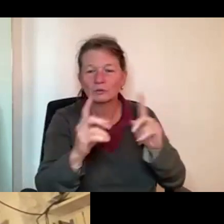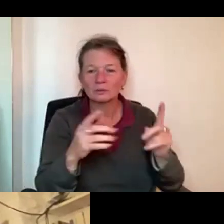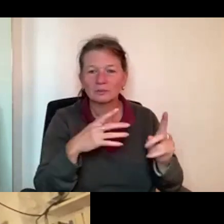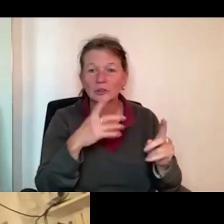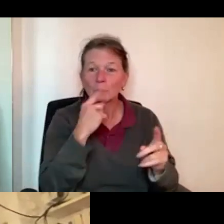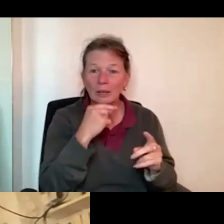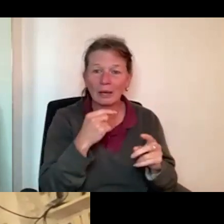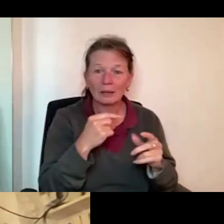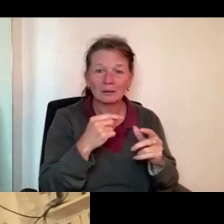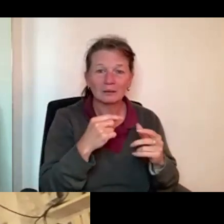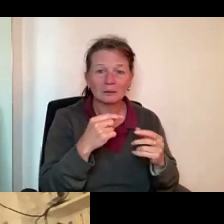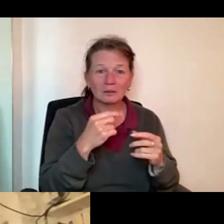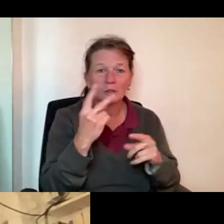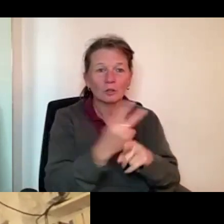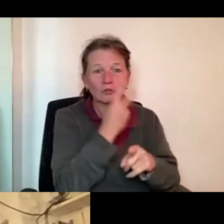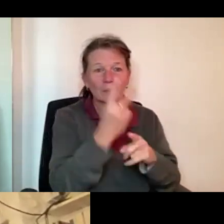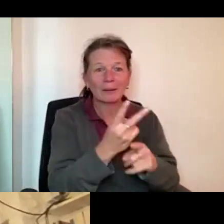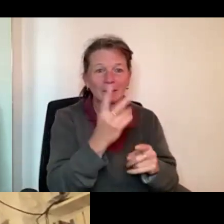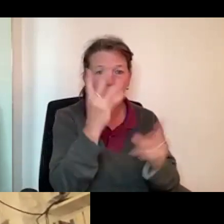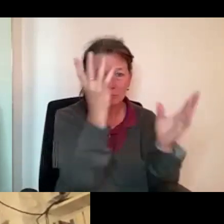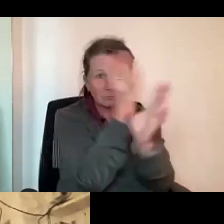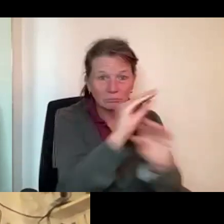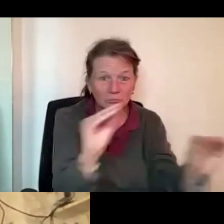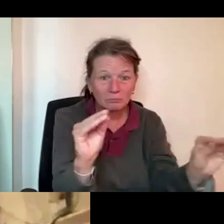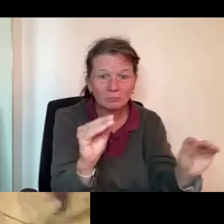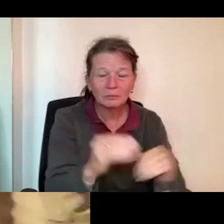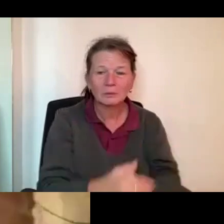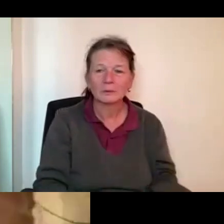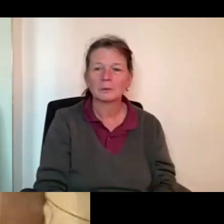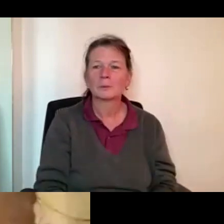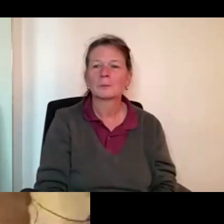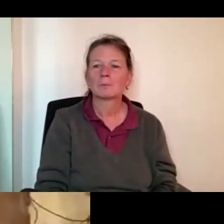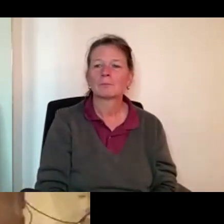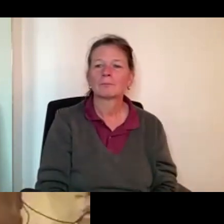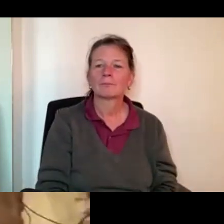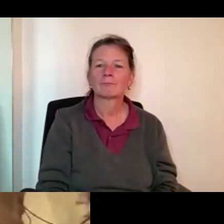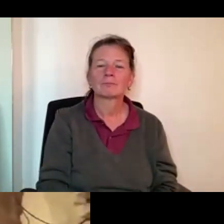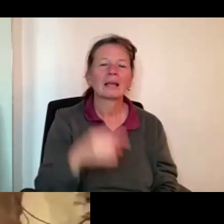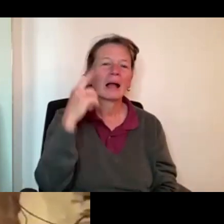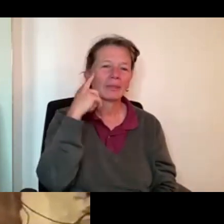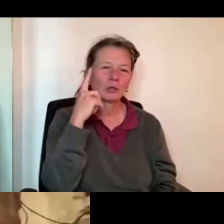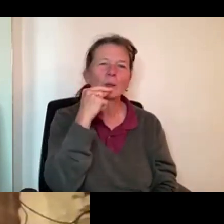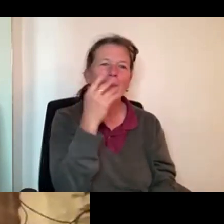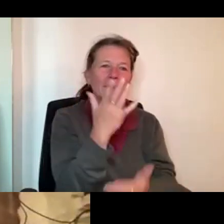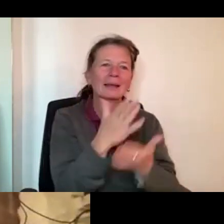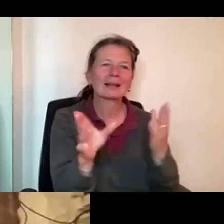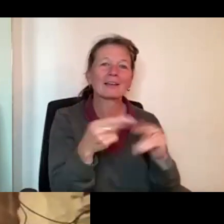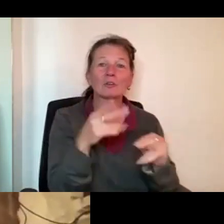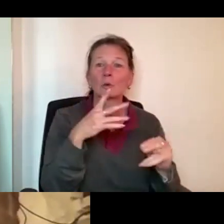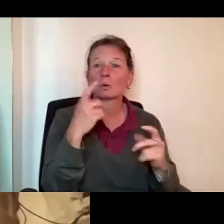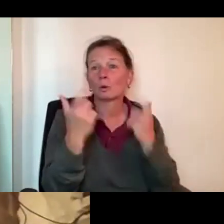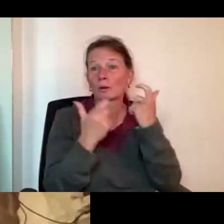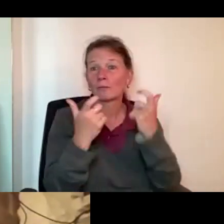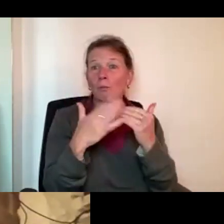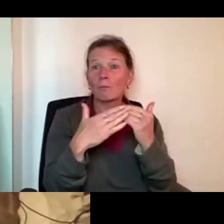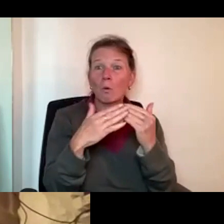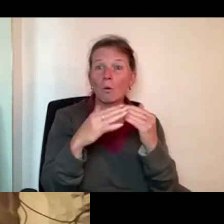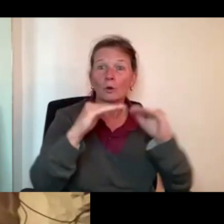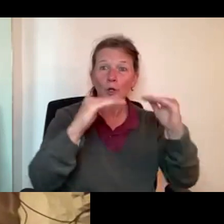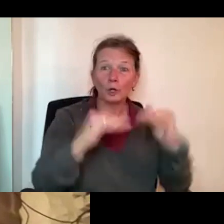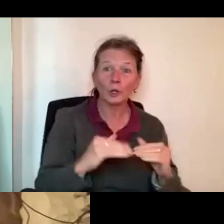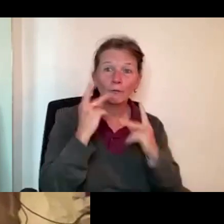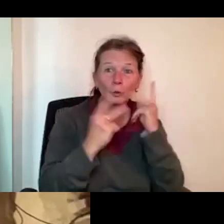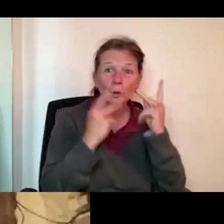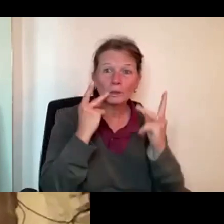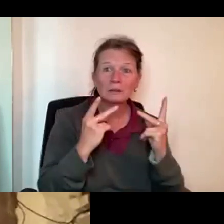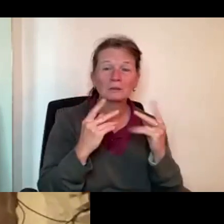Yeah, I think so. And I think you can be explicit about who you're, and if it is that you're looking for more low voices, you can say you're looking for more low voices.